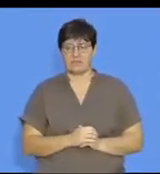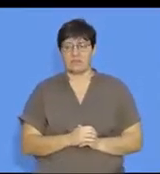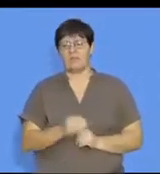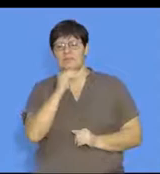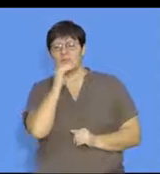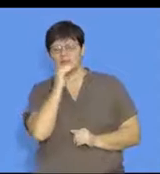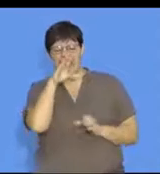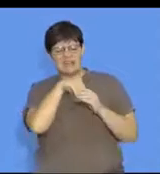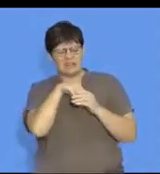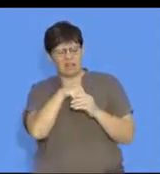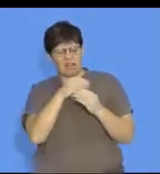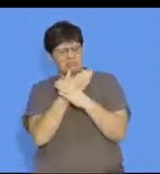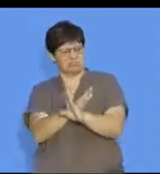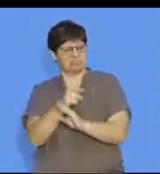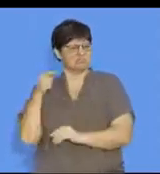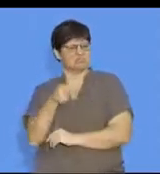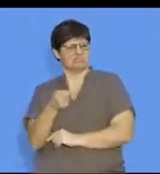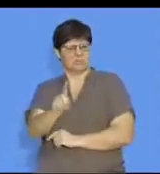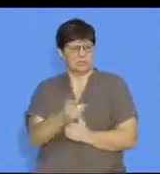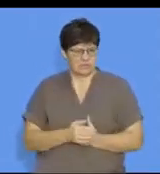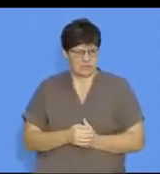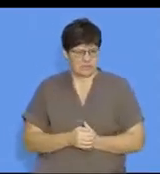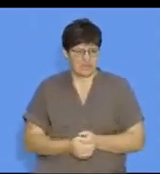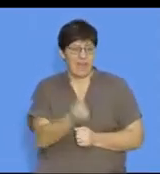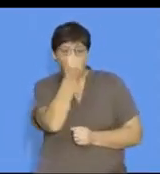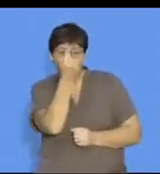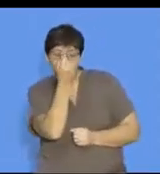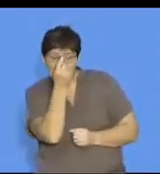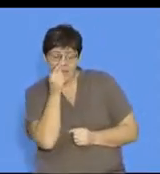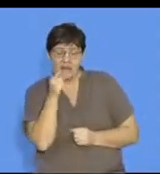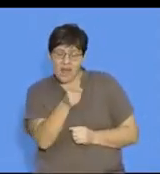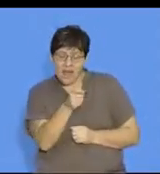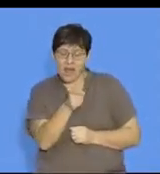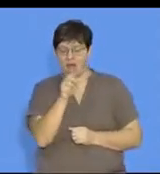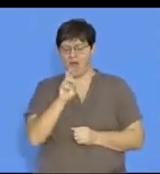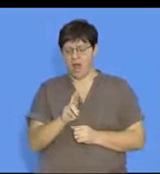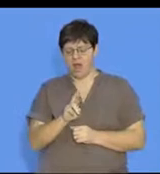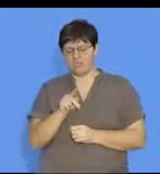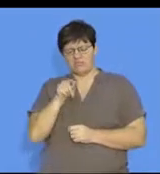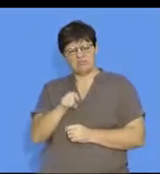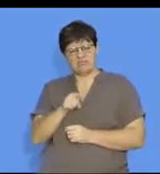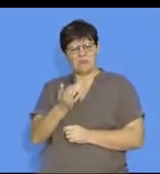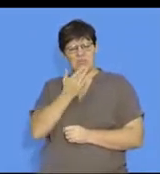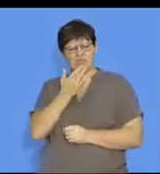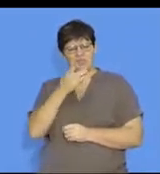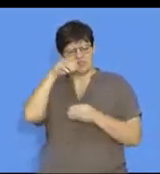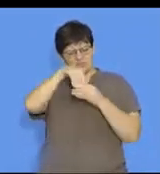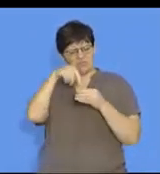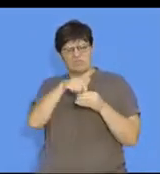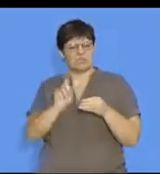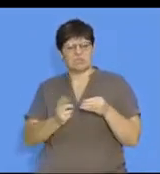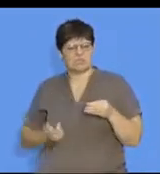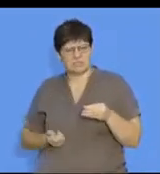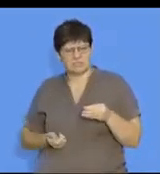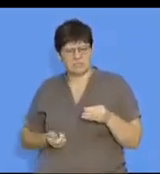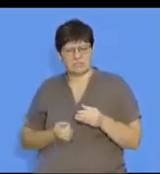is, what is internal resistance? We need to create an understanding of what internal resistance of a battery is all